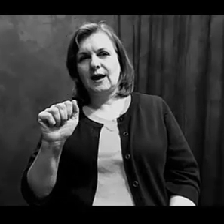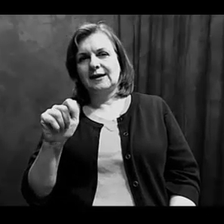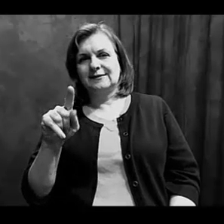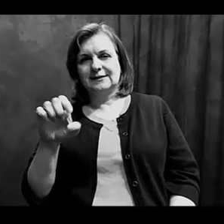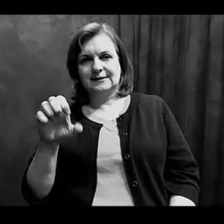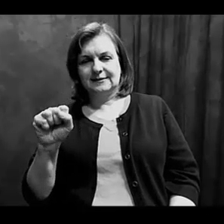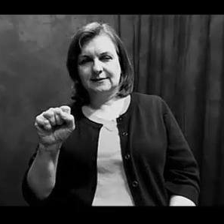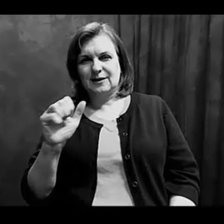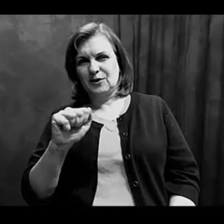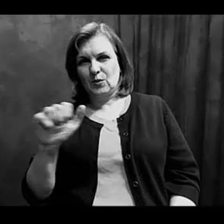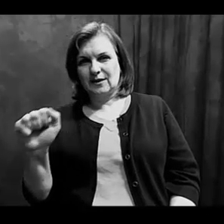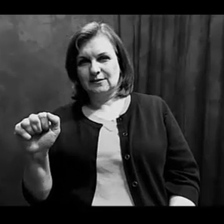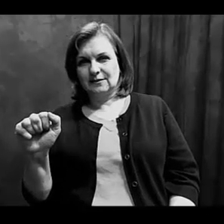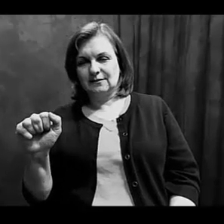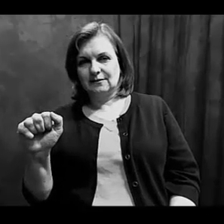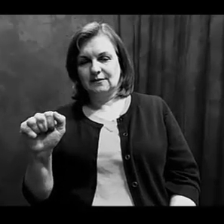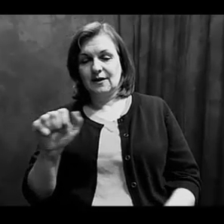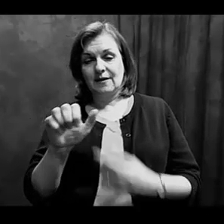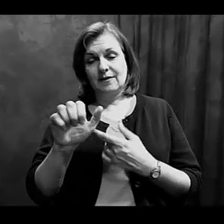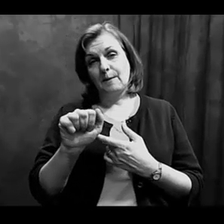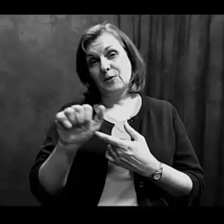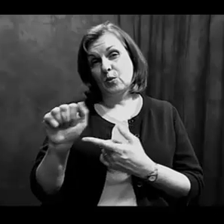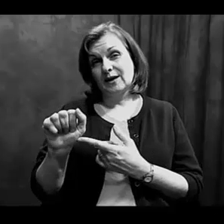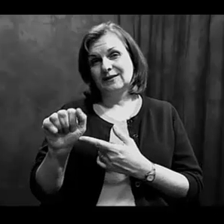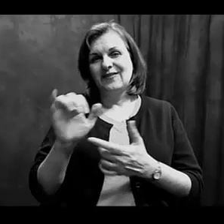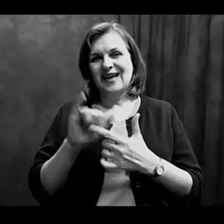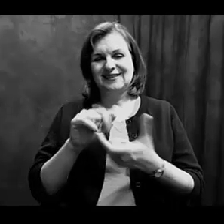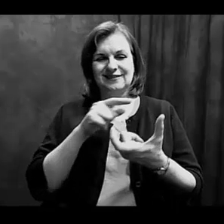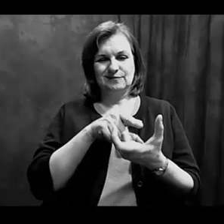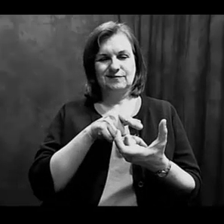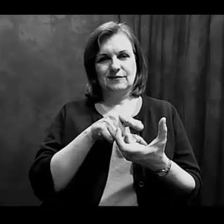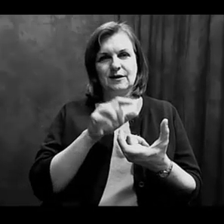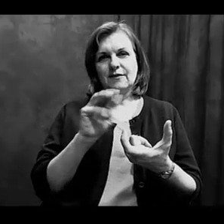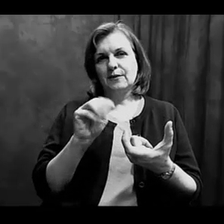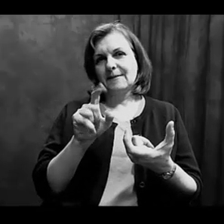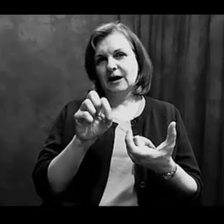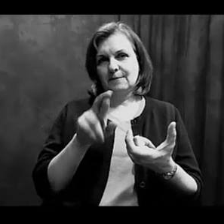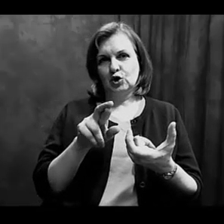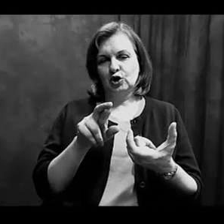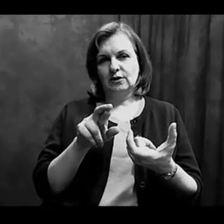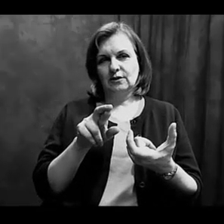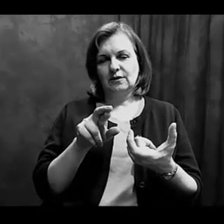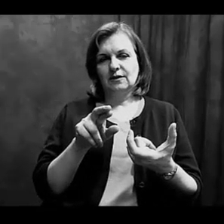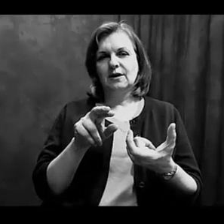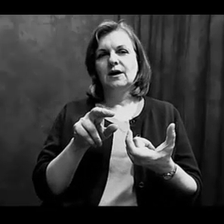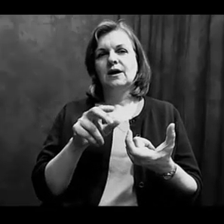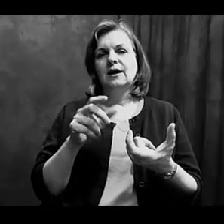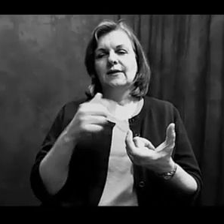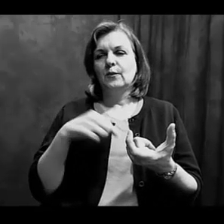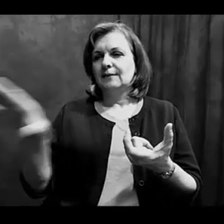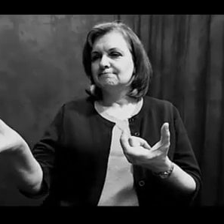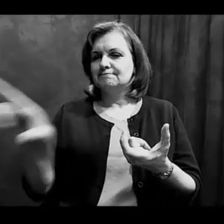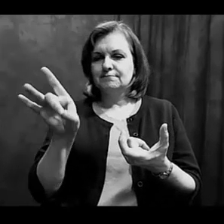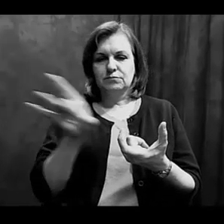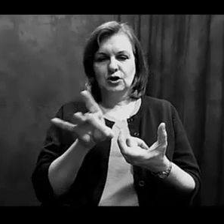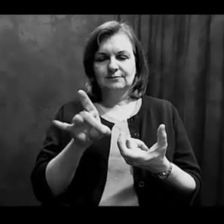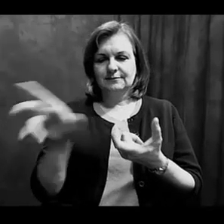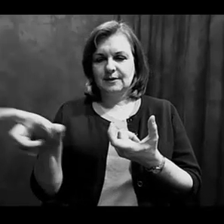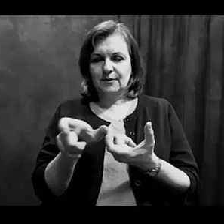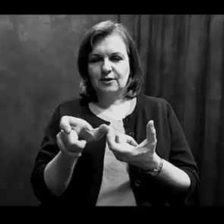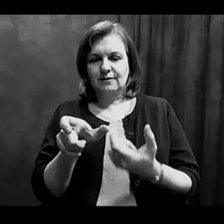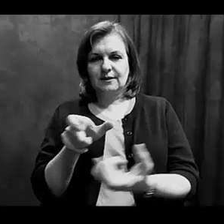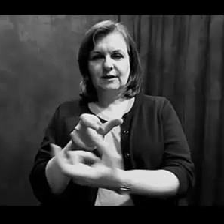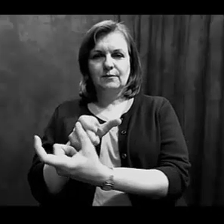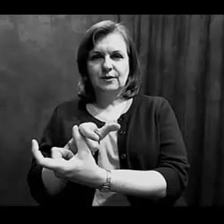acids. So we take those amino acids, which are the monomers, and we put